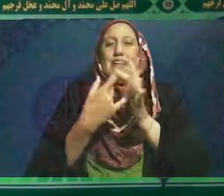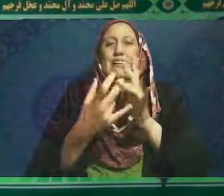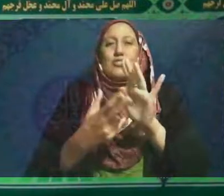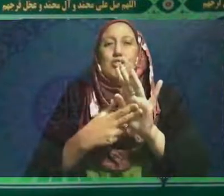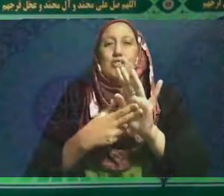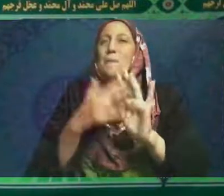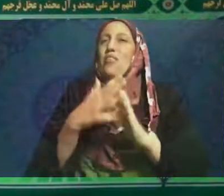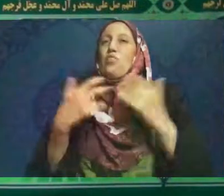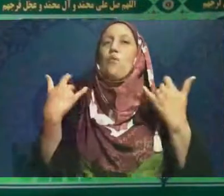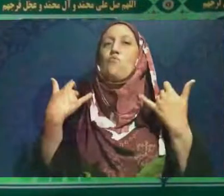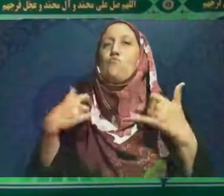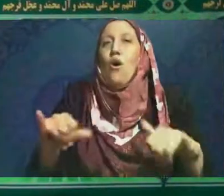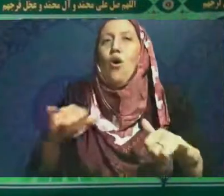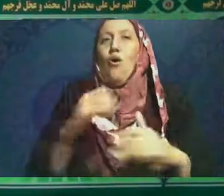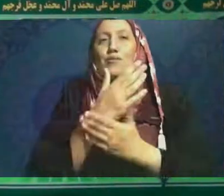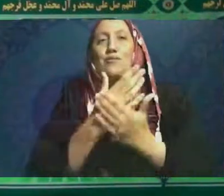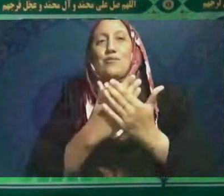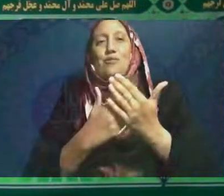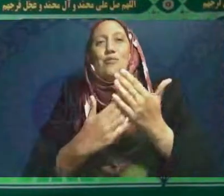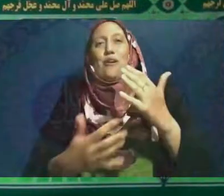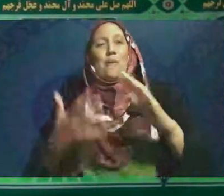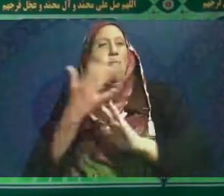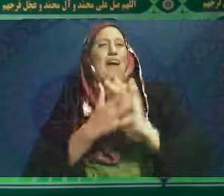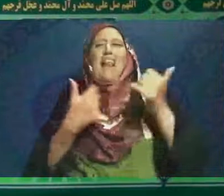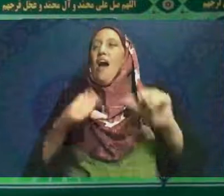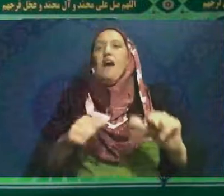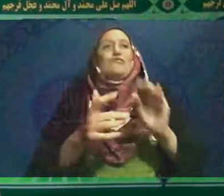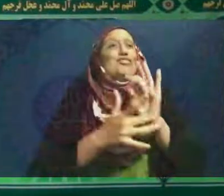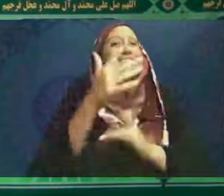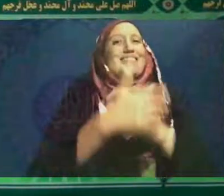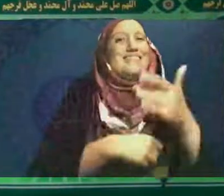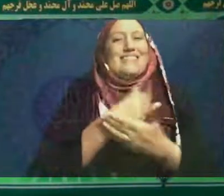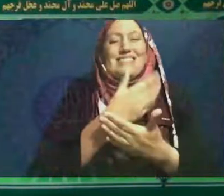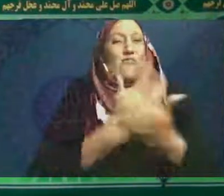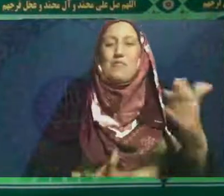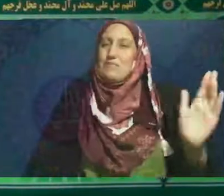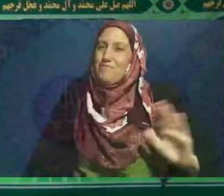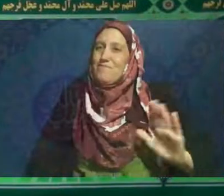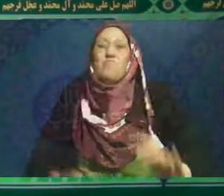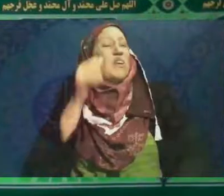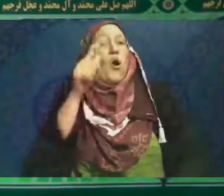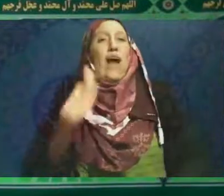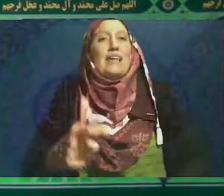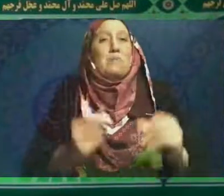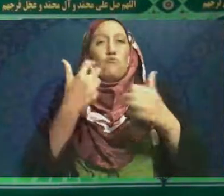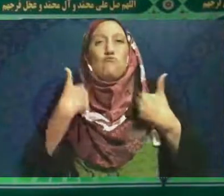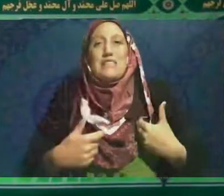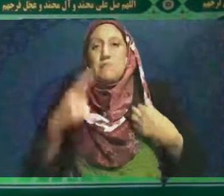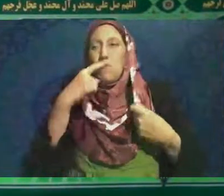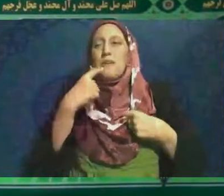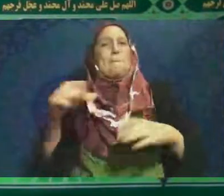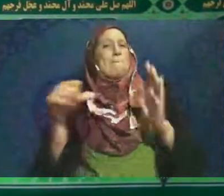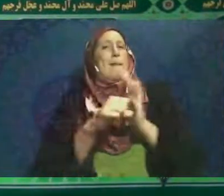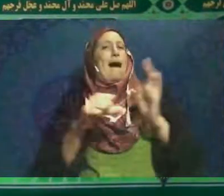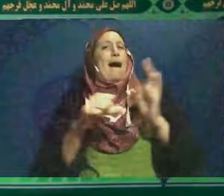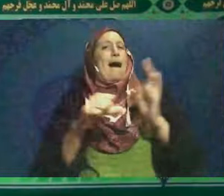dunya, you know, some rich people, they think that money talks. Anything with money, I can fix it. Don't worry about it. In this world,